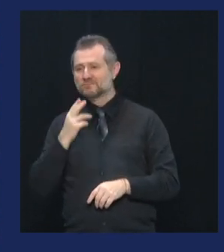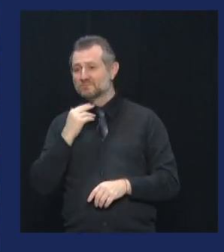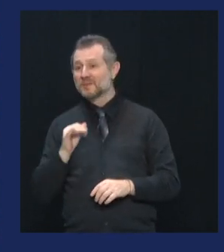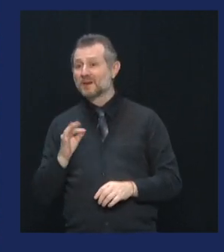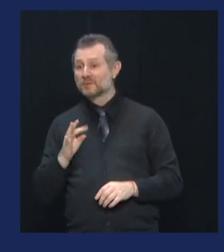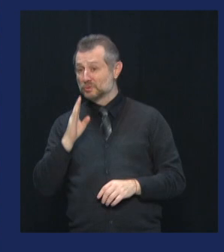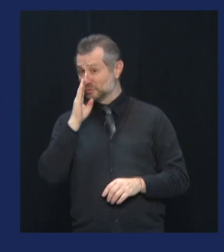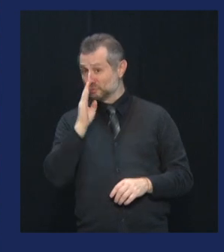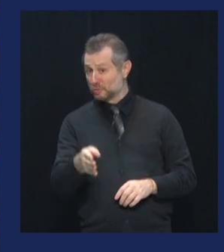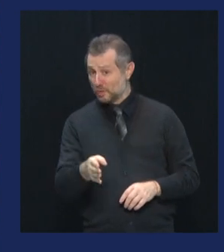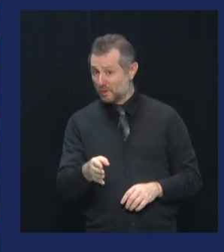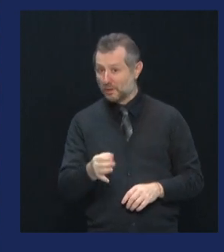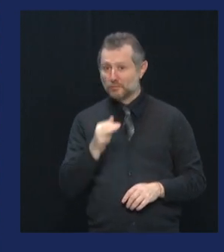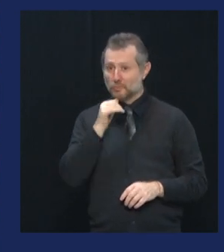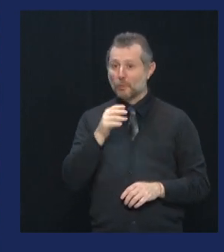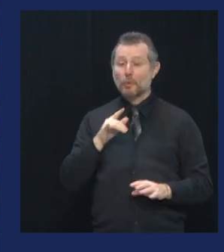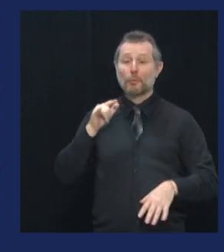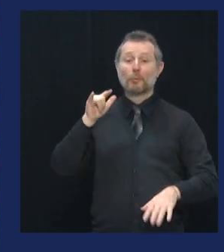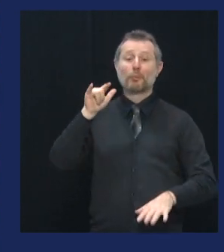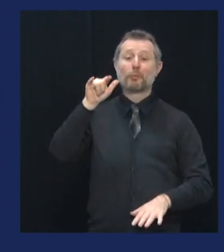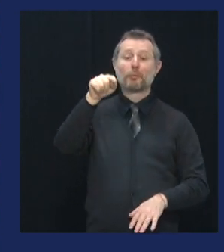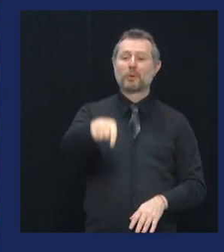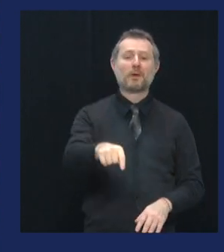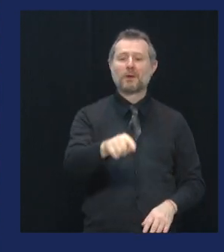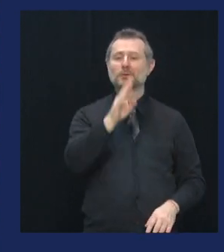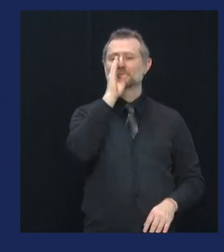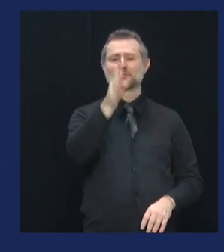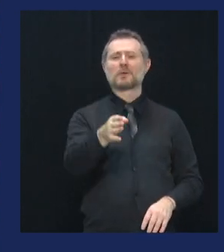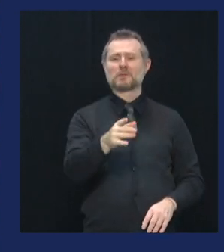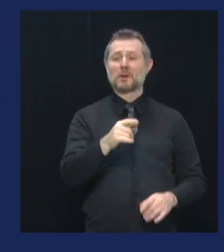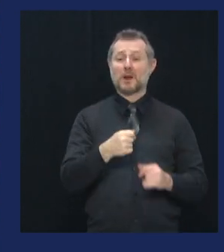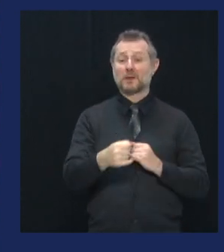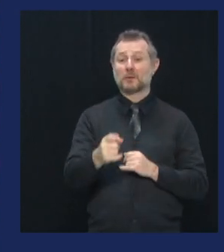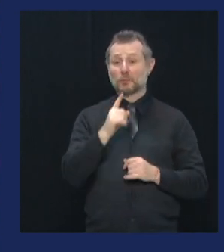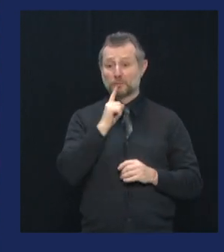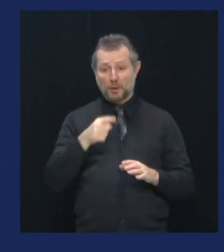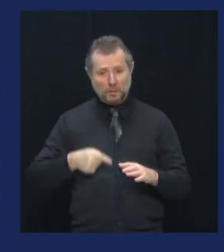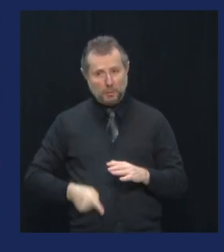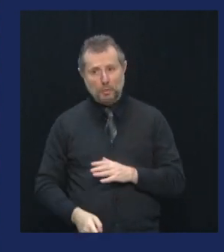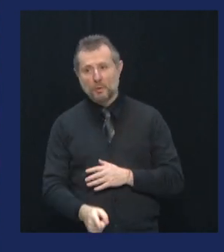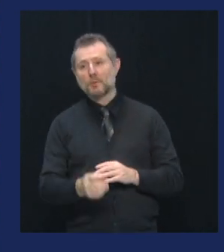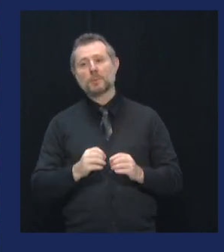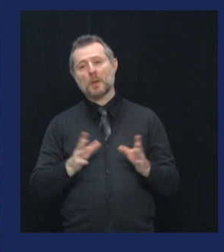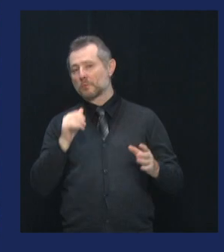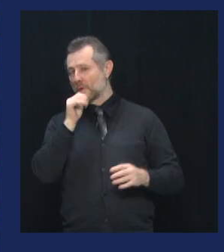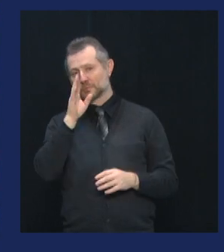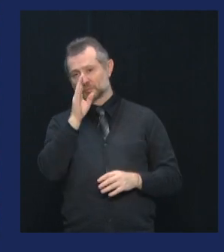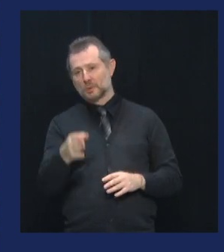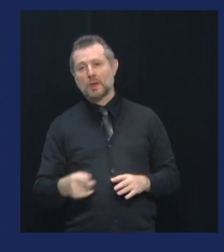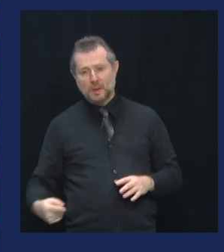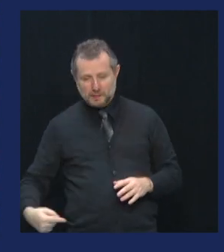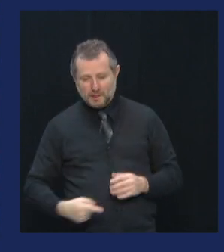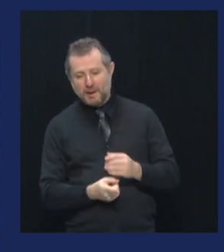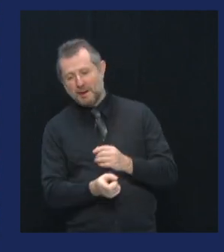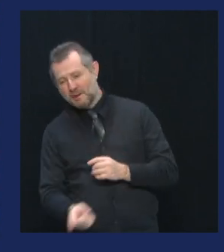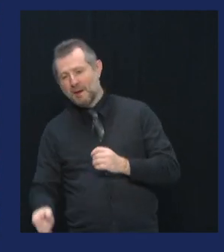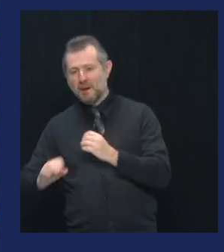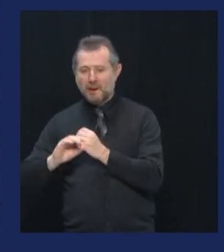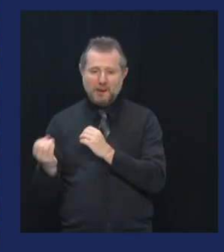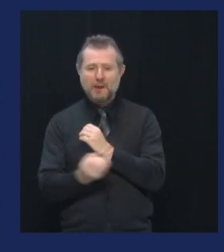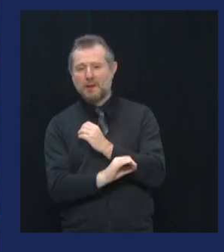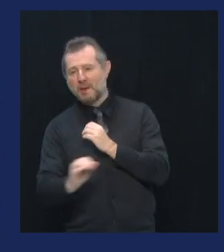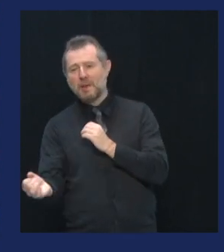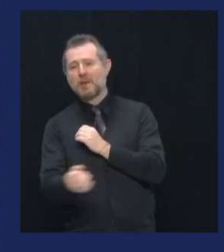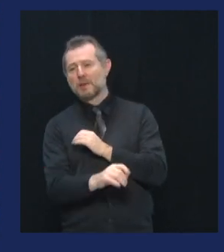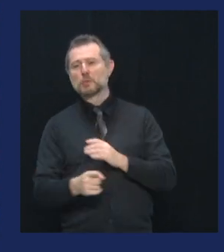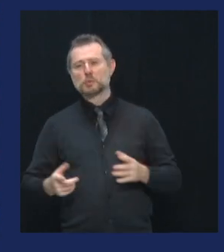the path that the crow flies. These are dense, complicated, populated regions. Building